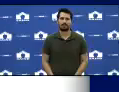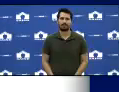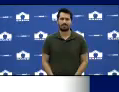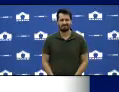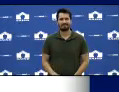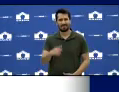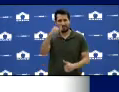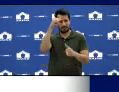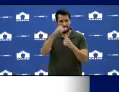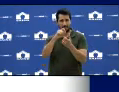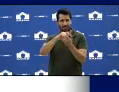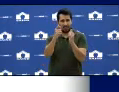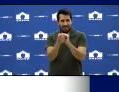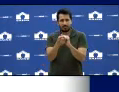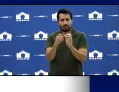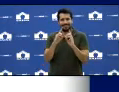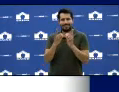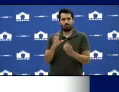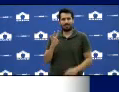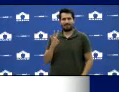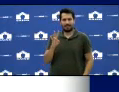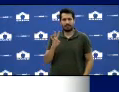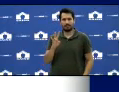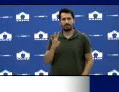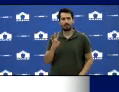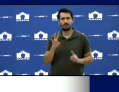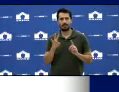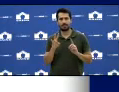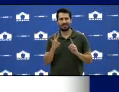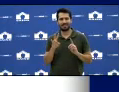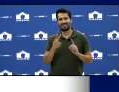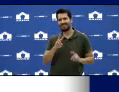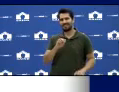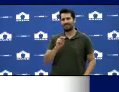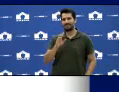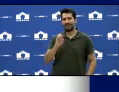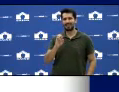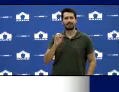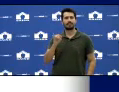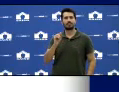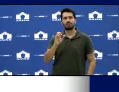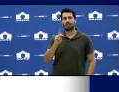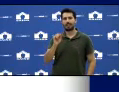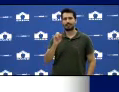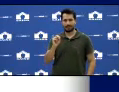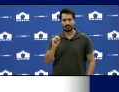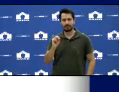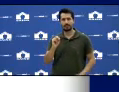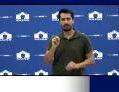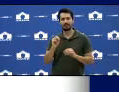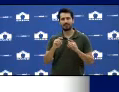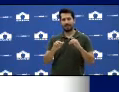I mentioned the changes here to District 7. So moving that boundary over to Vance Jackson has the goal of moving